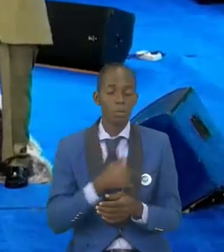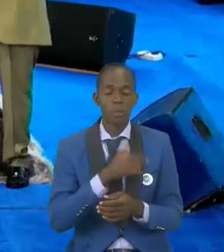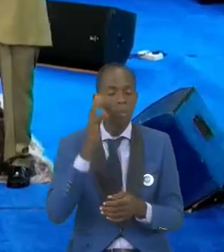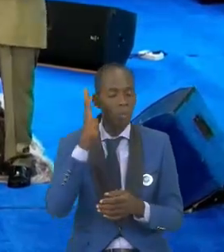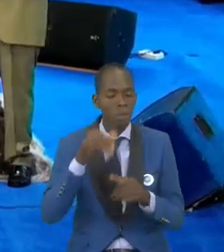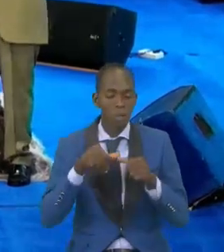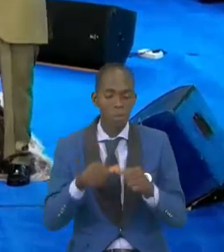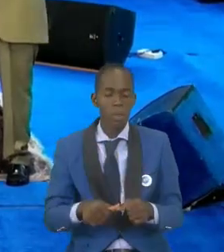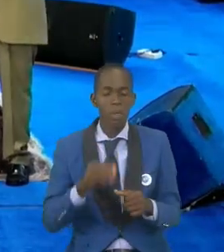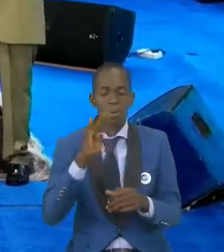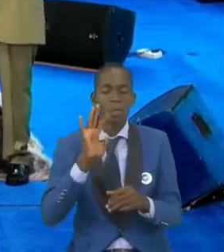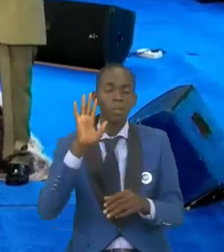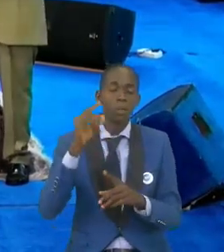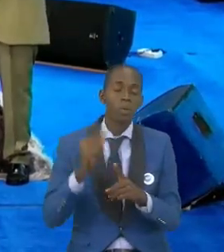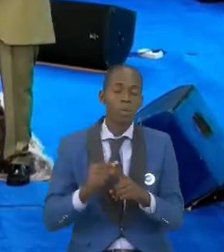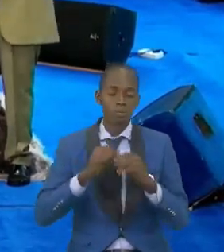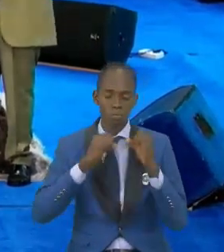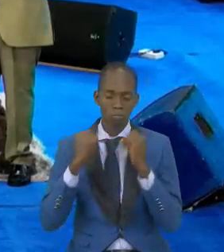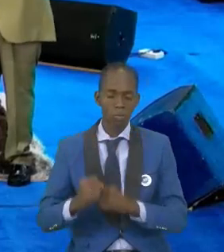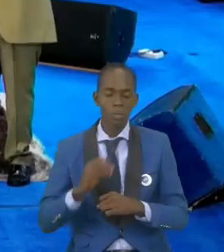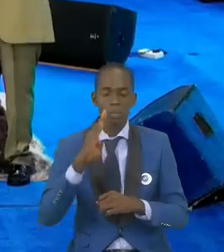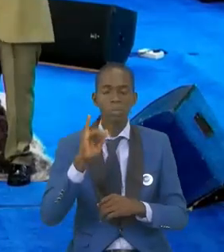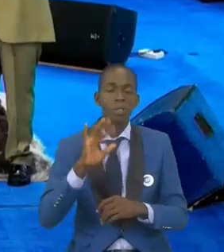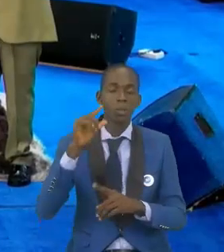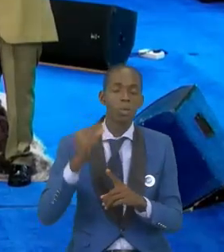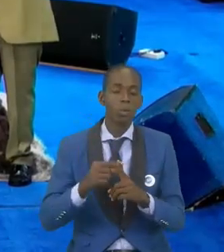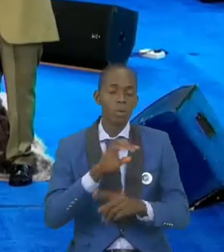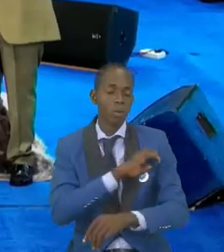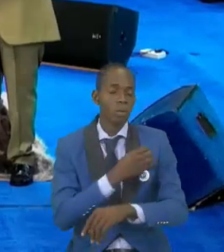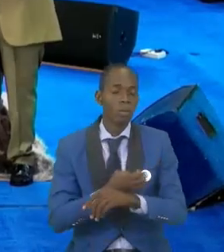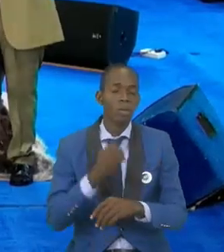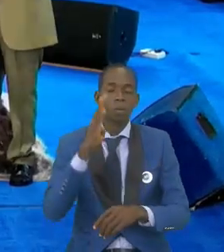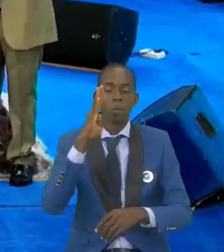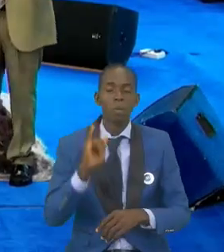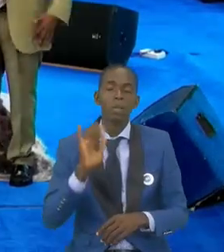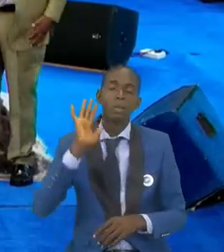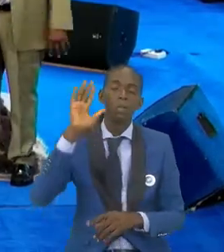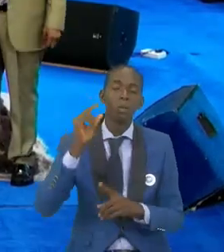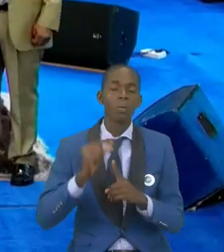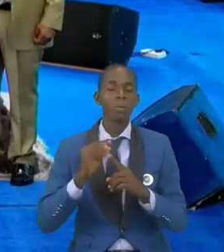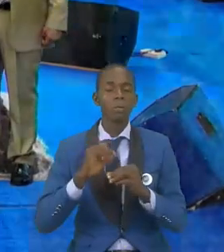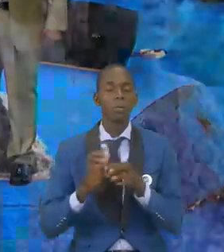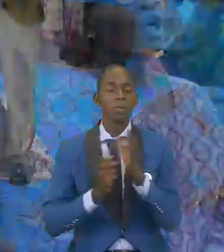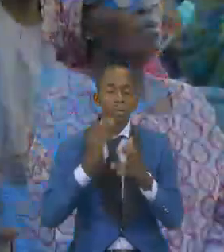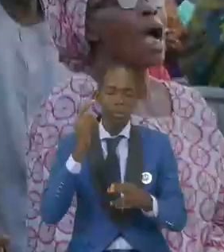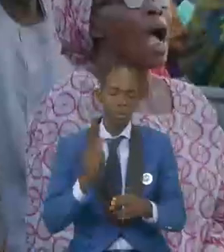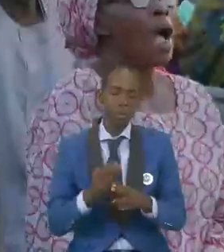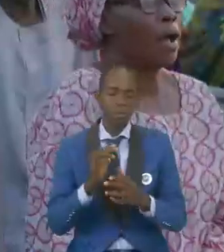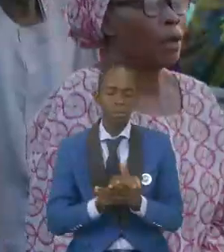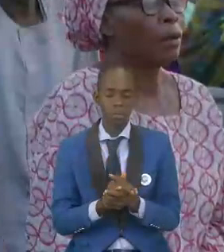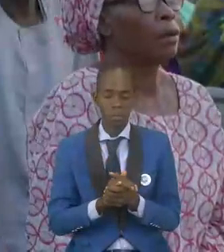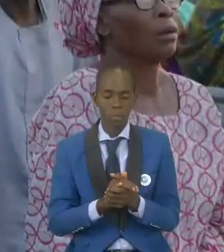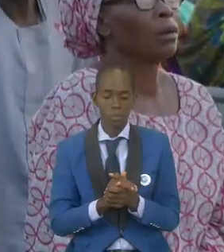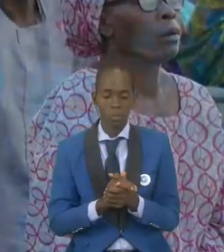your word, strengthened by your word, energized by your word in Jesus' name. Amen.